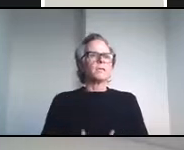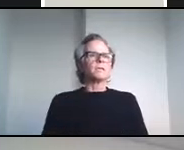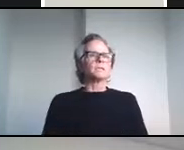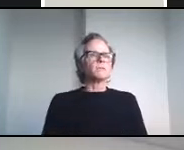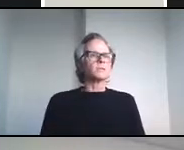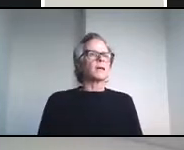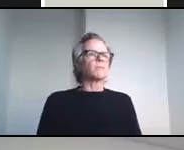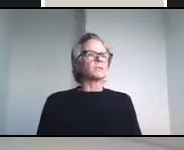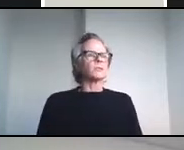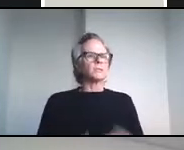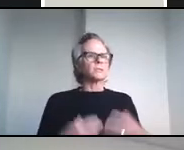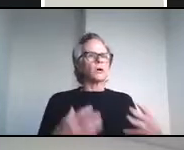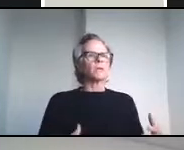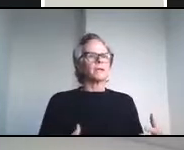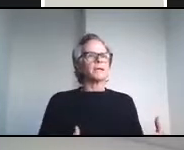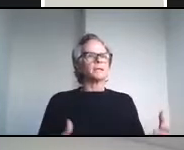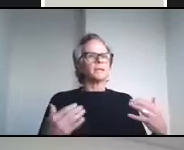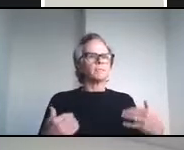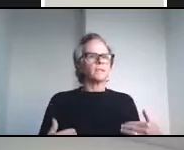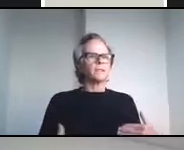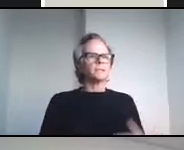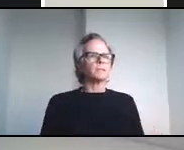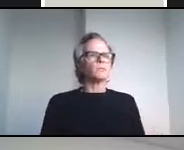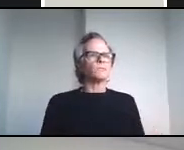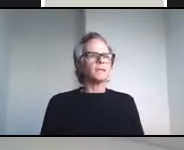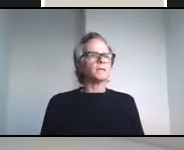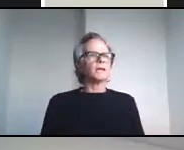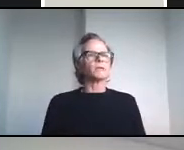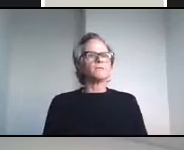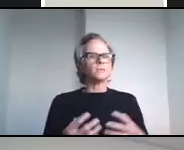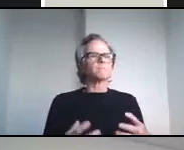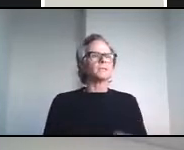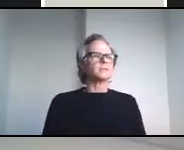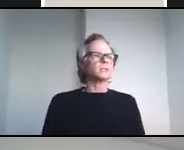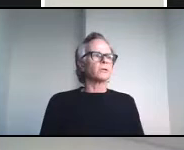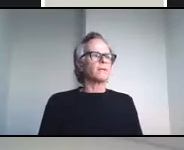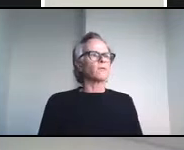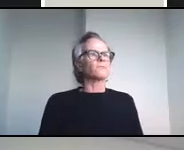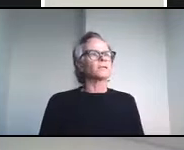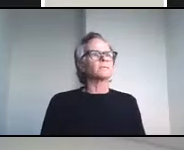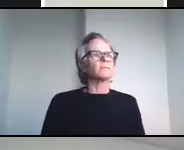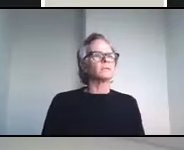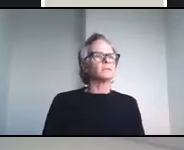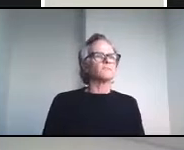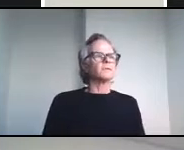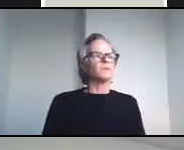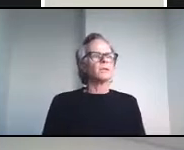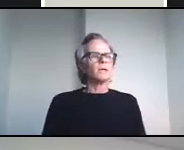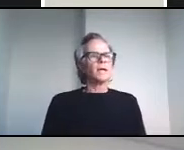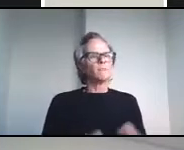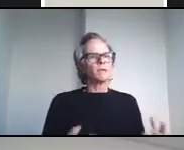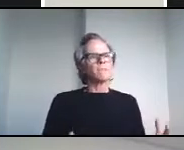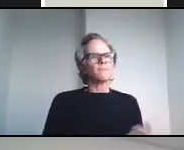are the needs of this library so that it's all at hand and can be easily moved in and out of these spaces that are now more flexibly